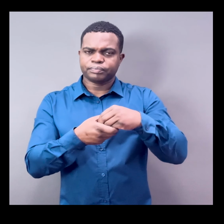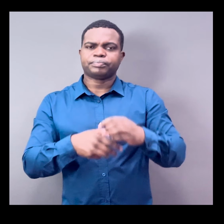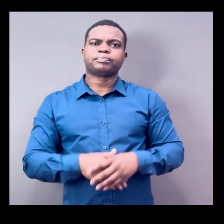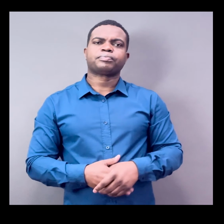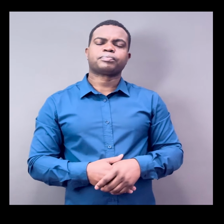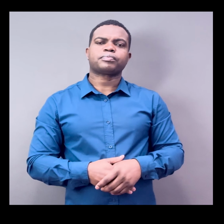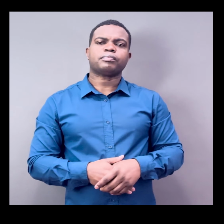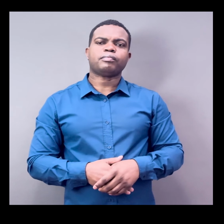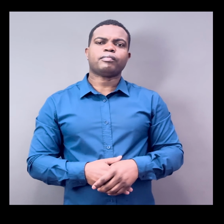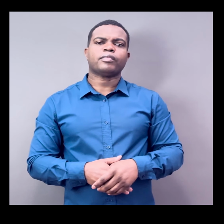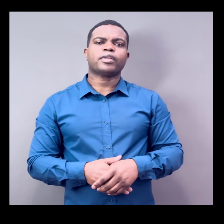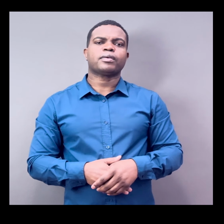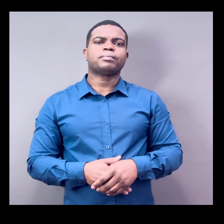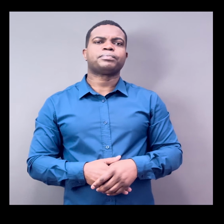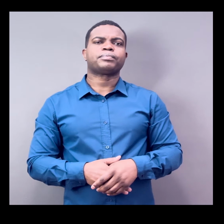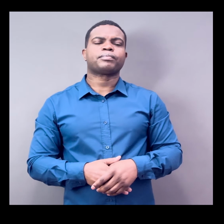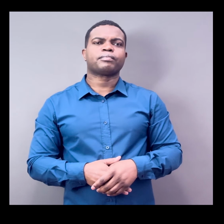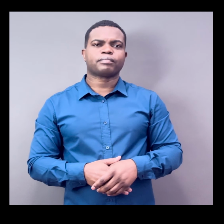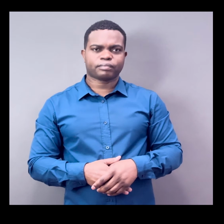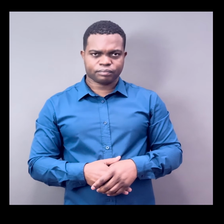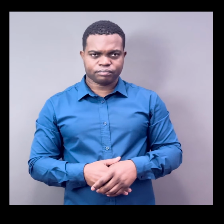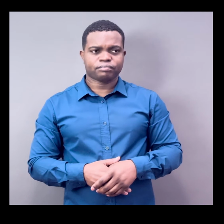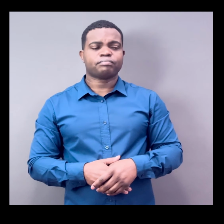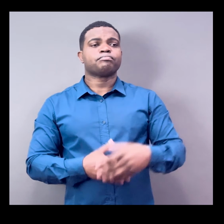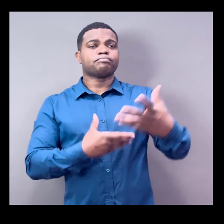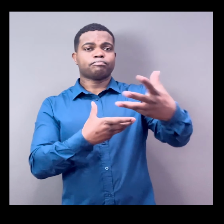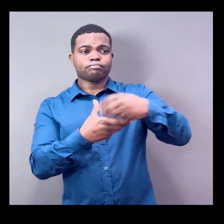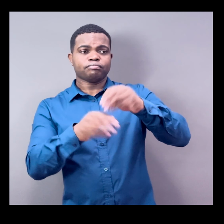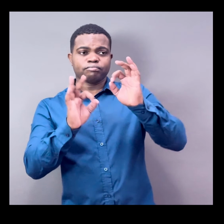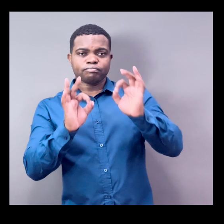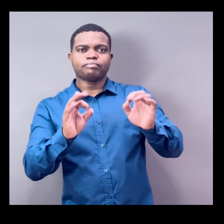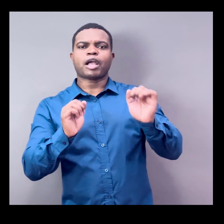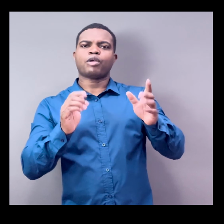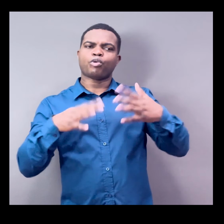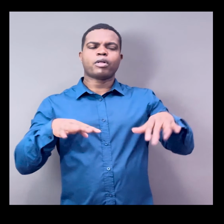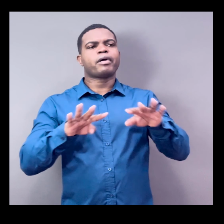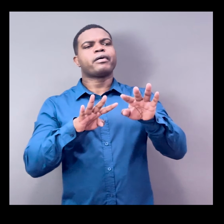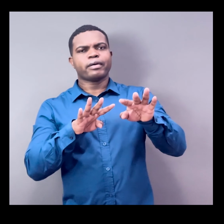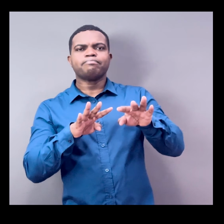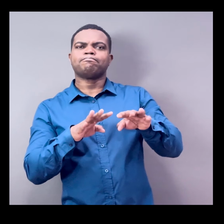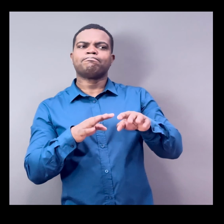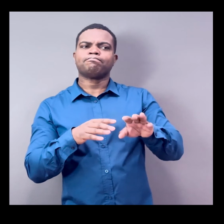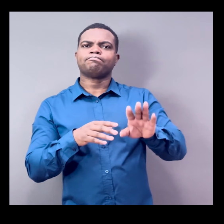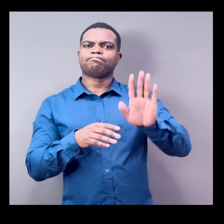community. So they need to be heard and they need to participate.